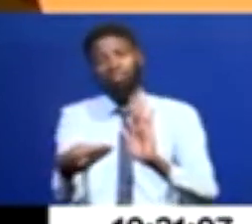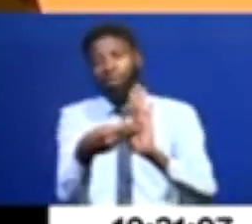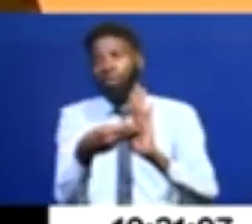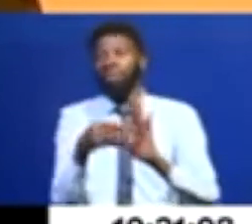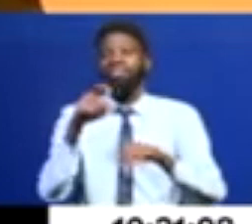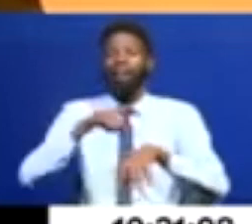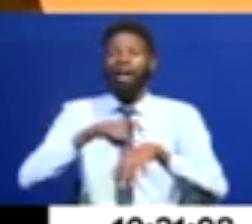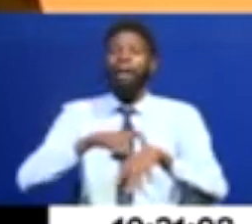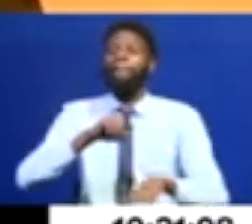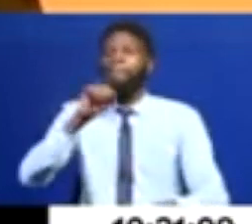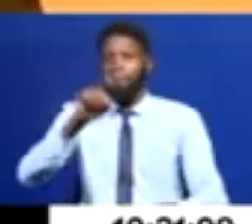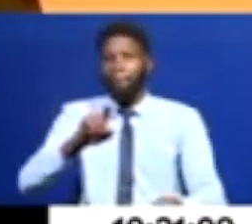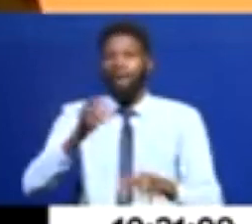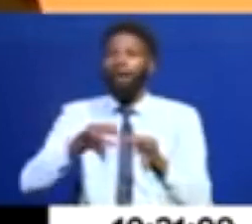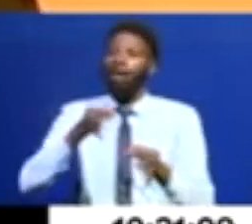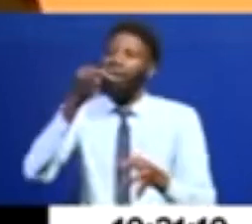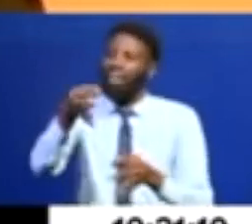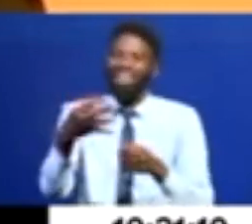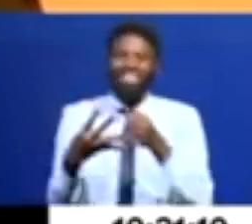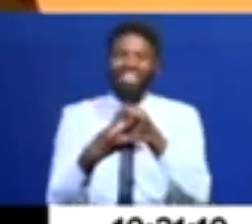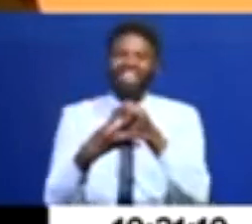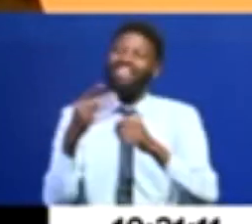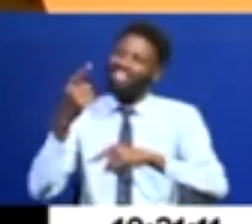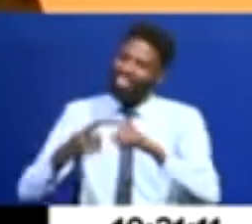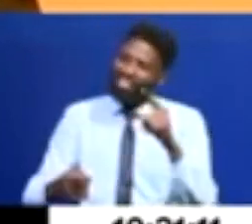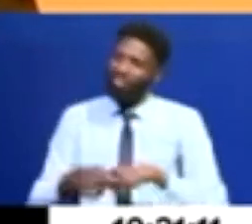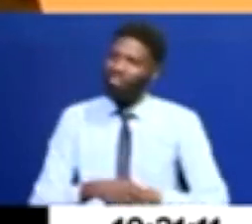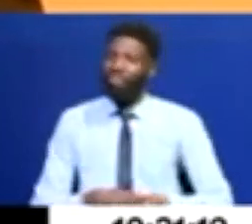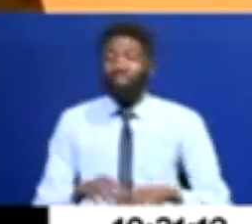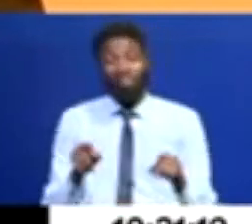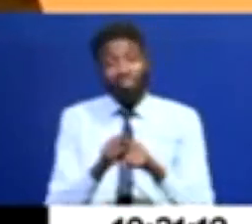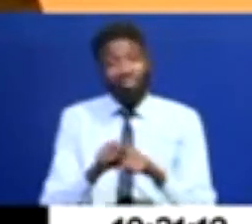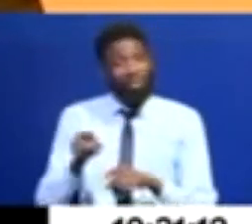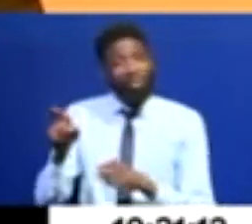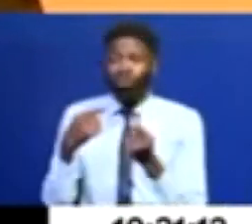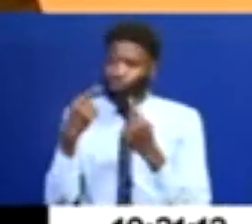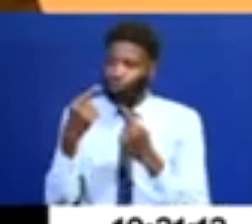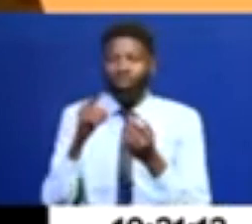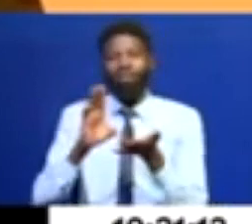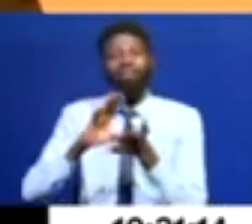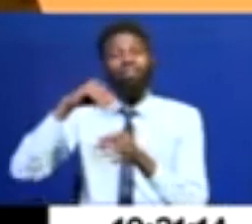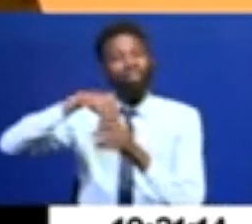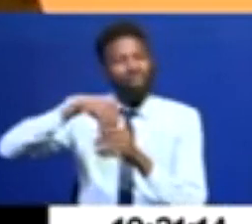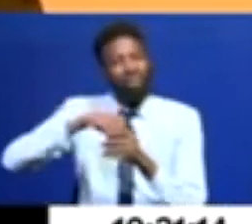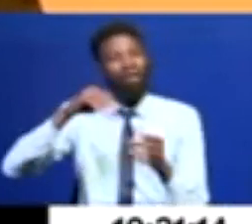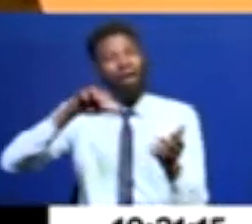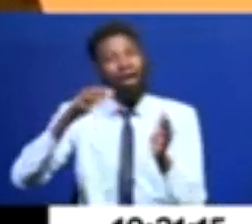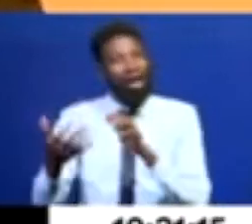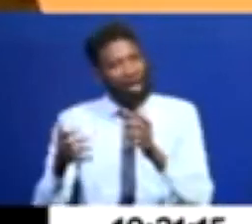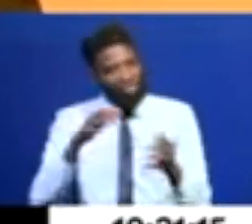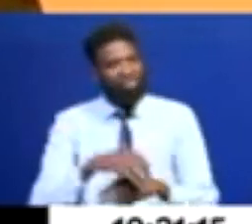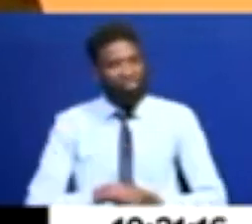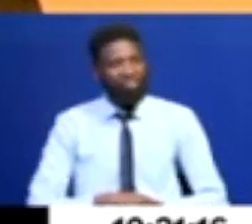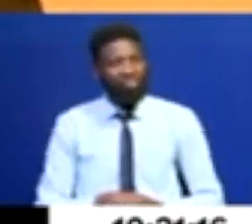extended to 9 years. Yeah, and the other thing he has talked about investment. Yes, the